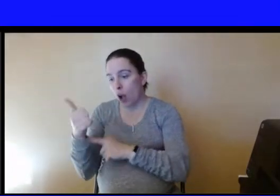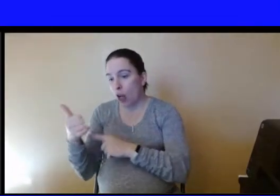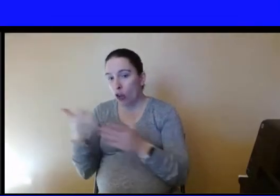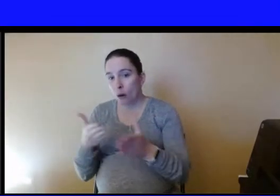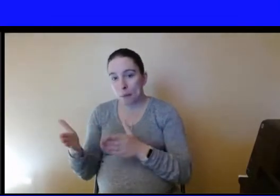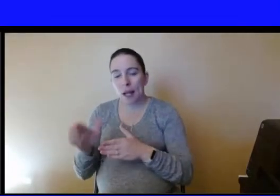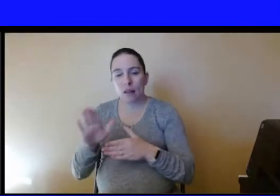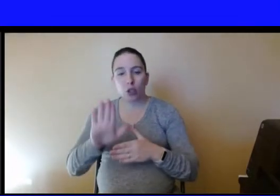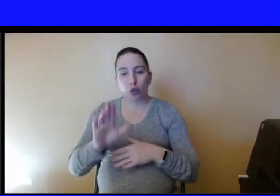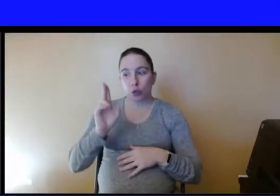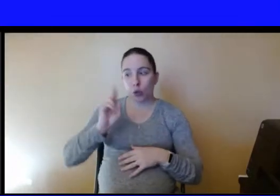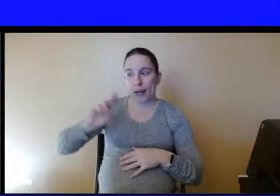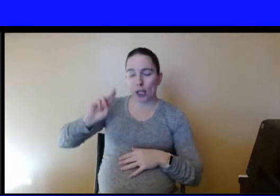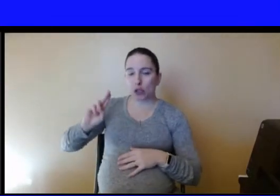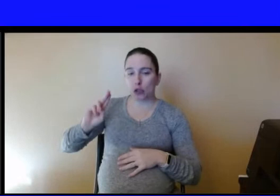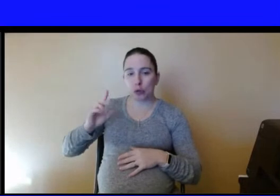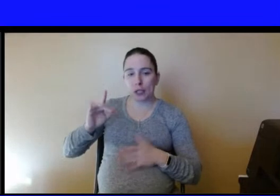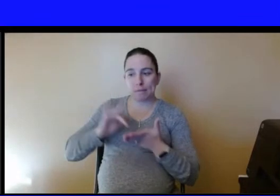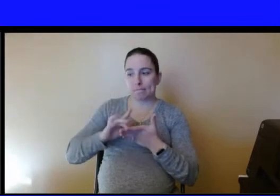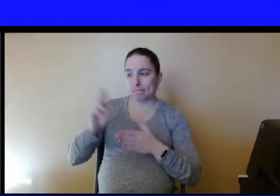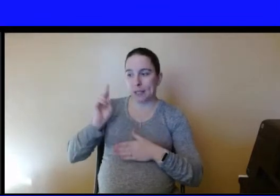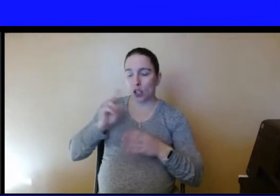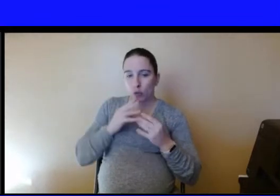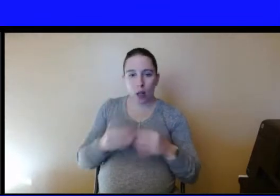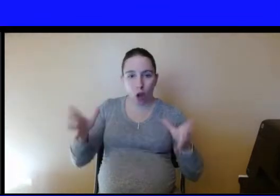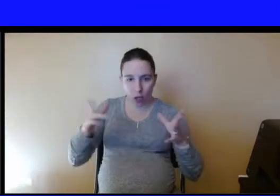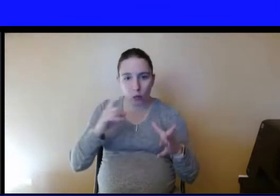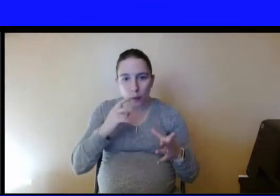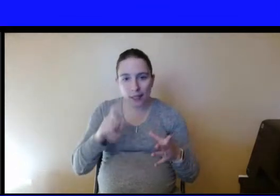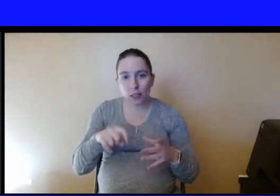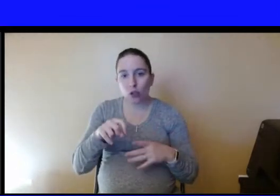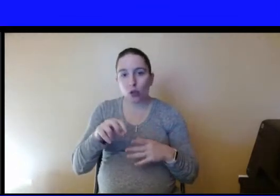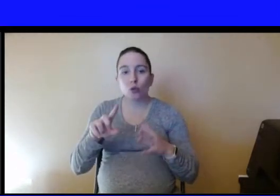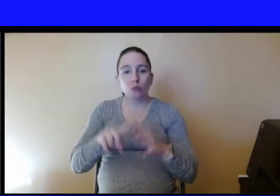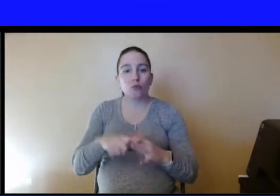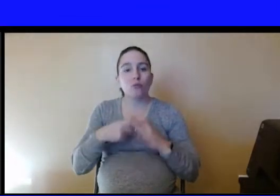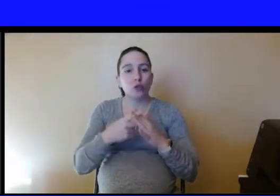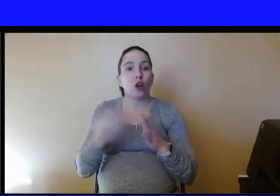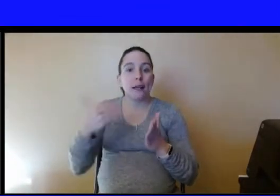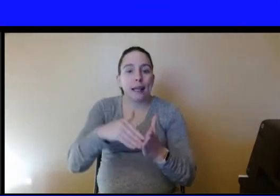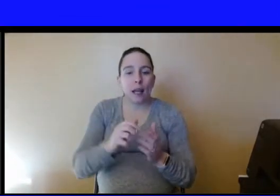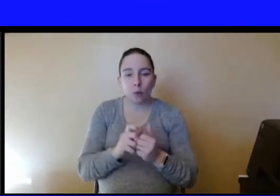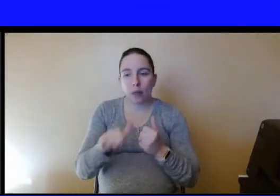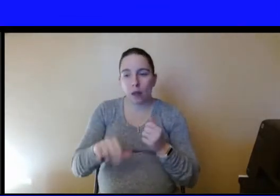is switching coverage for whatever reason, their information is available and goes with them.